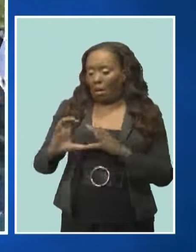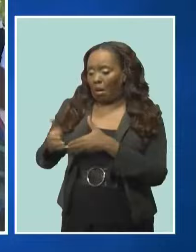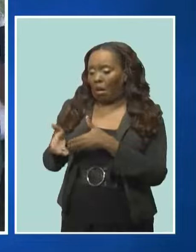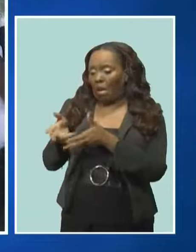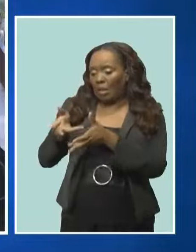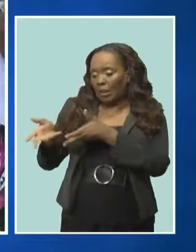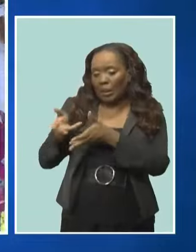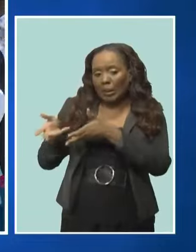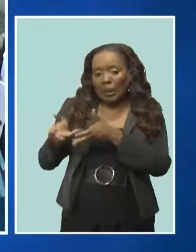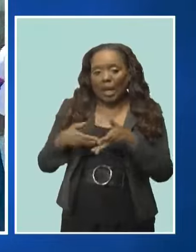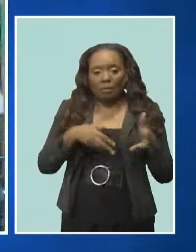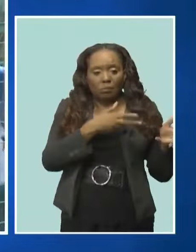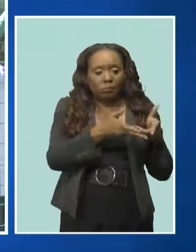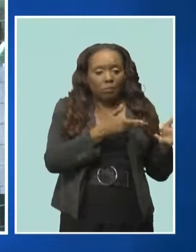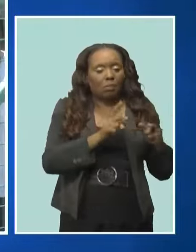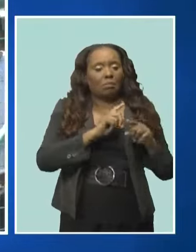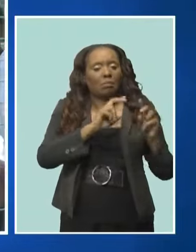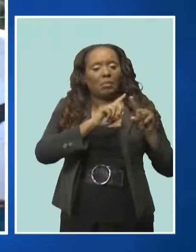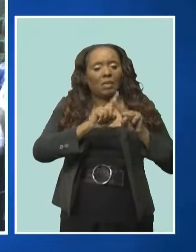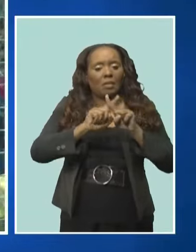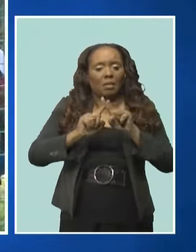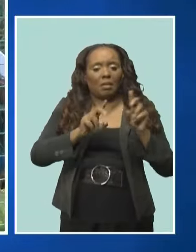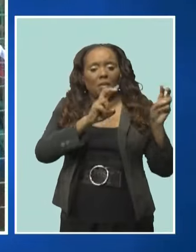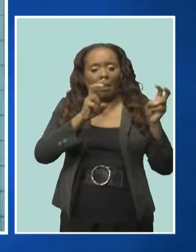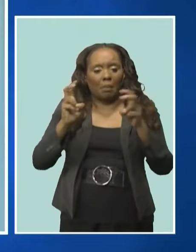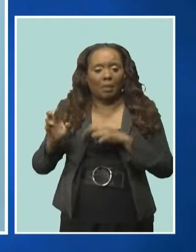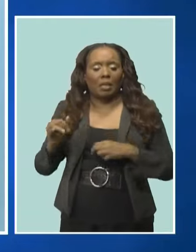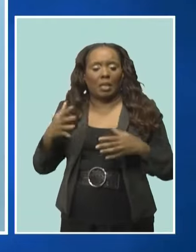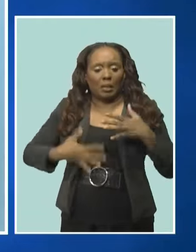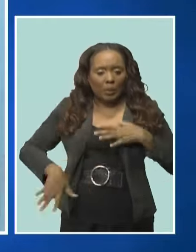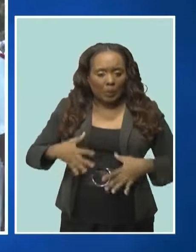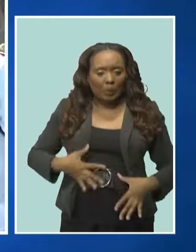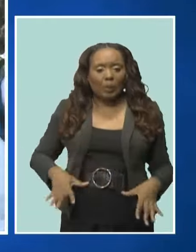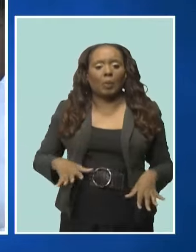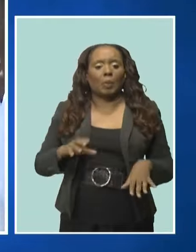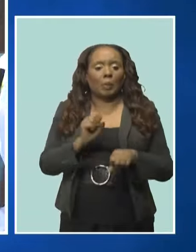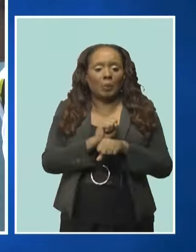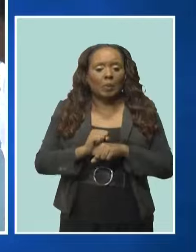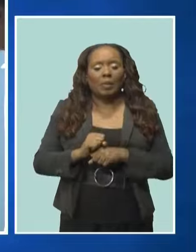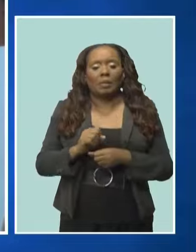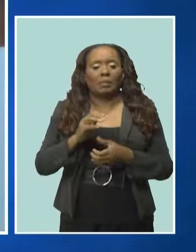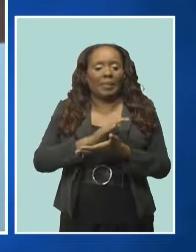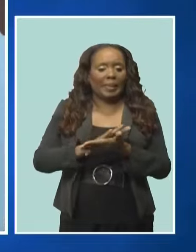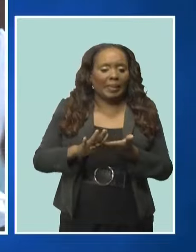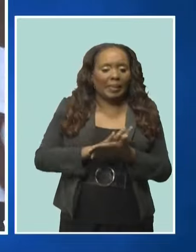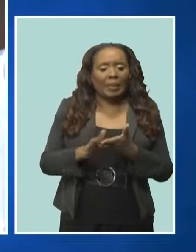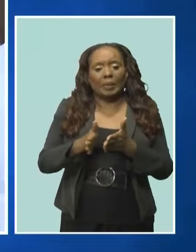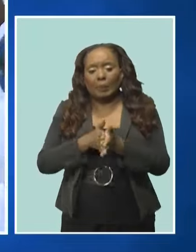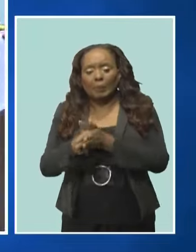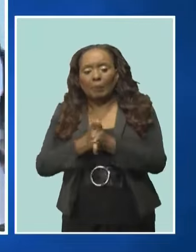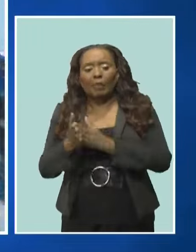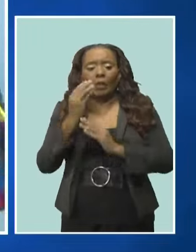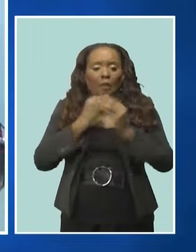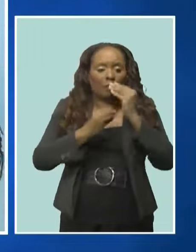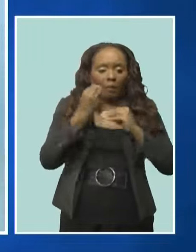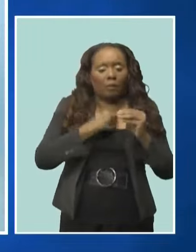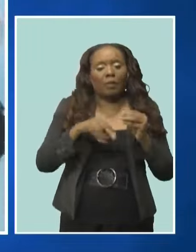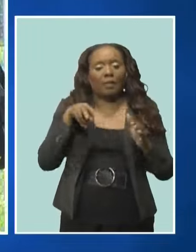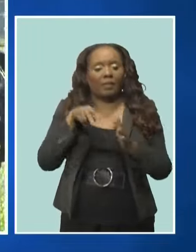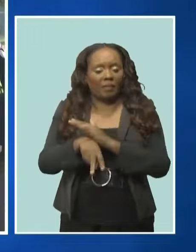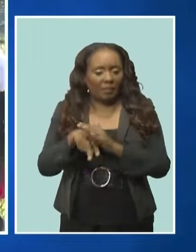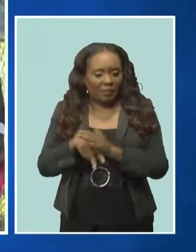are engaged in discussions about a range of topics such as conduct, deportment, entrepreneurship, hygiene,